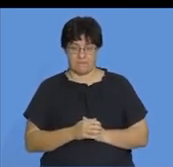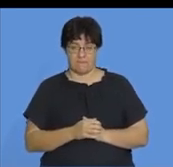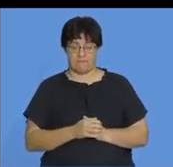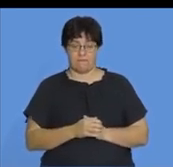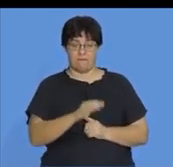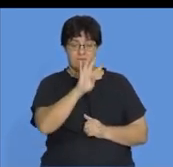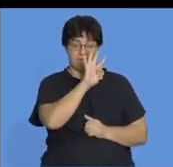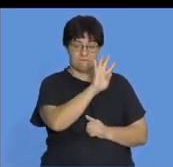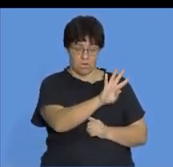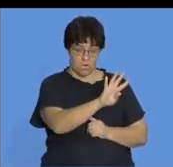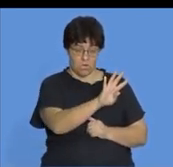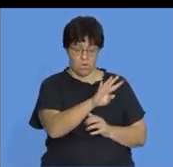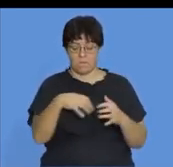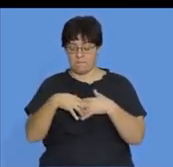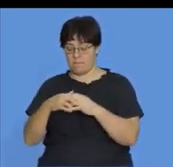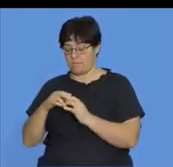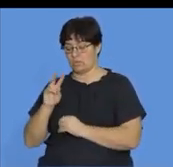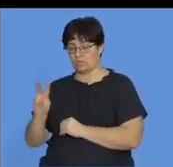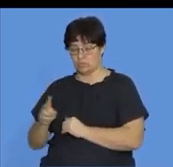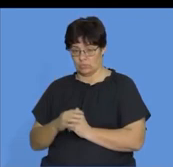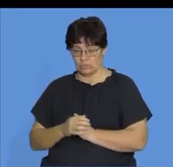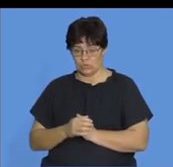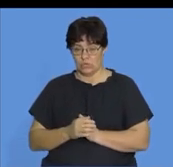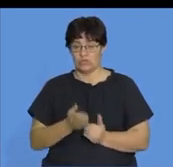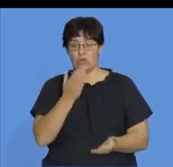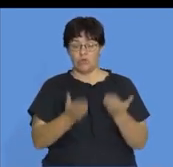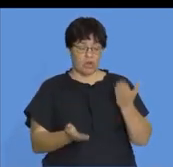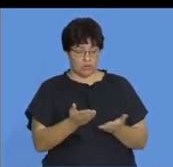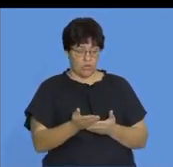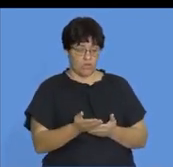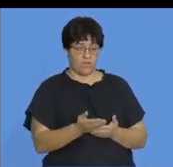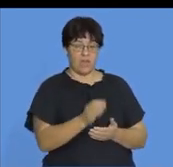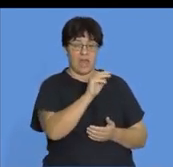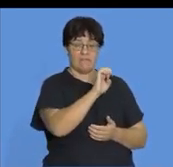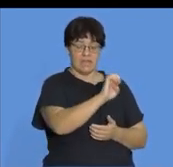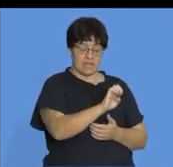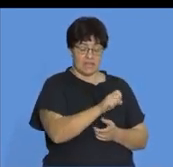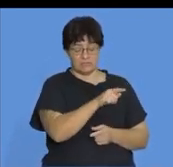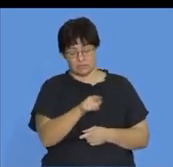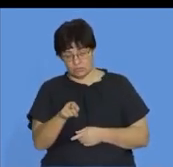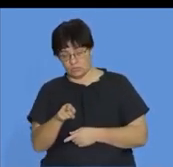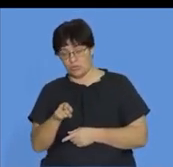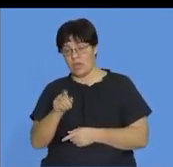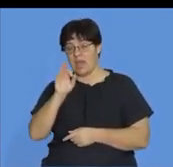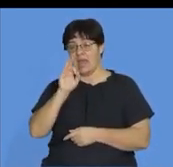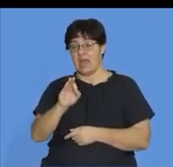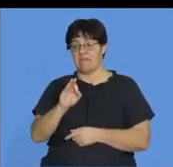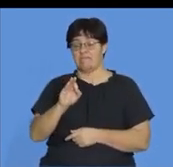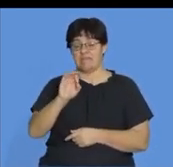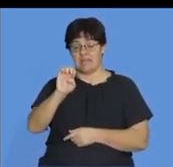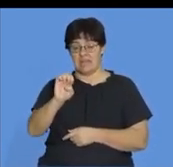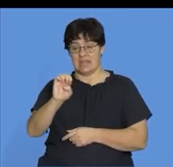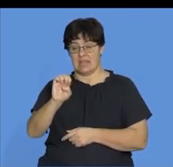okay? So 4 of iron forms 2. So the ratio of iron to iron 3 chloride,